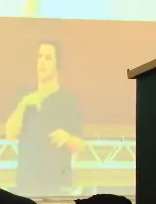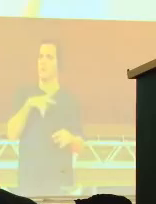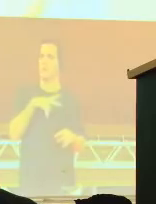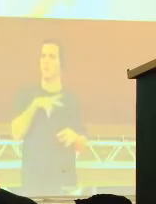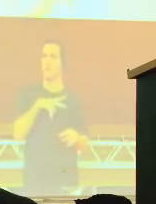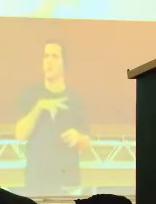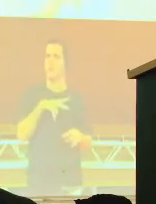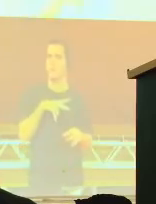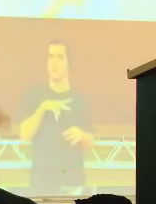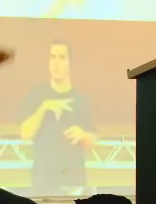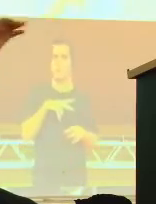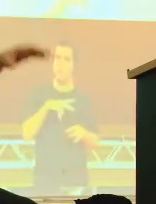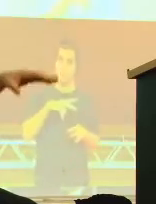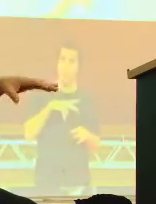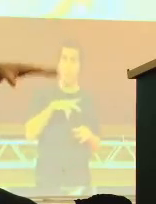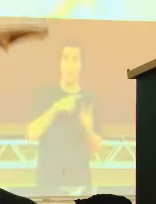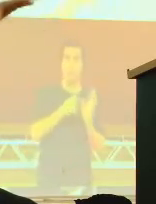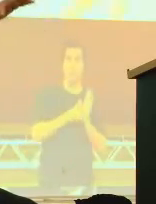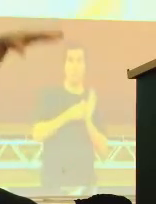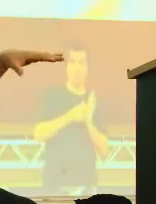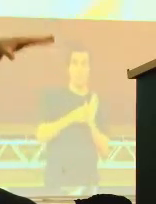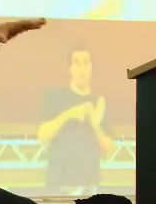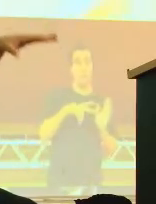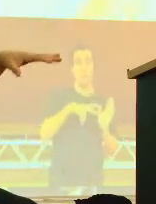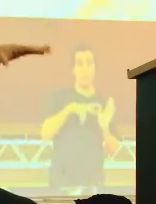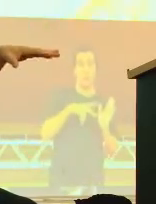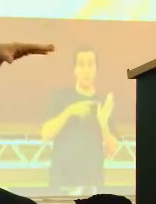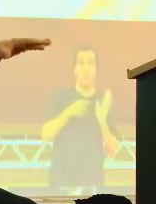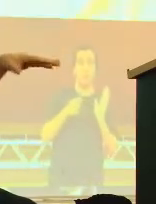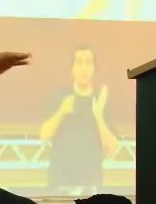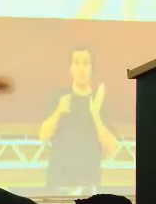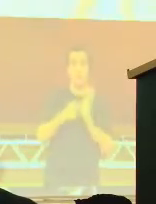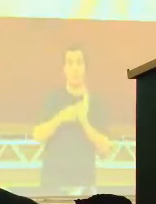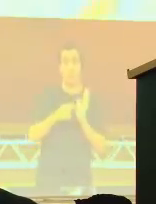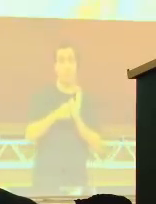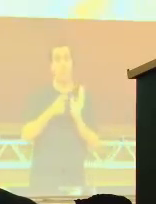software is a different thing. If you write a program and use it yourself, that's private software.